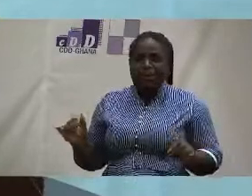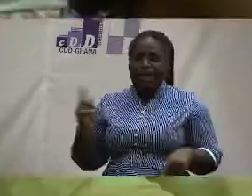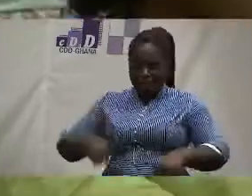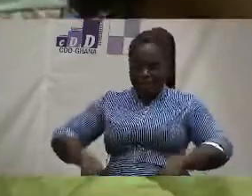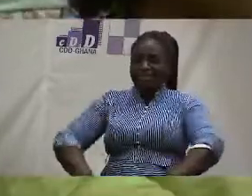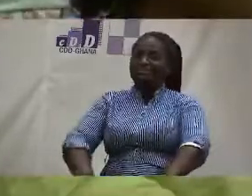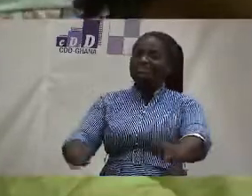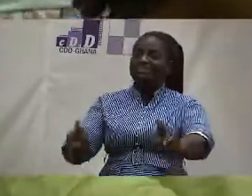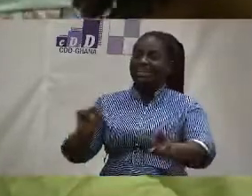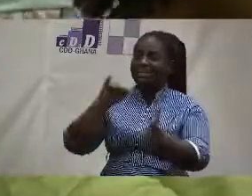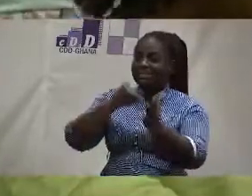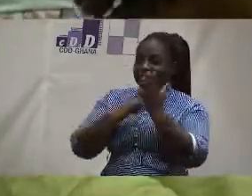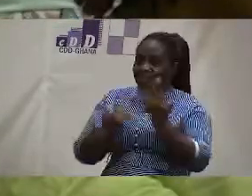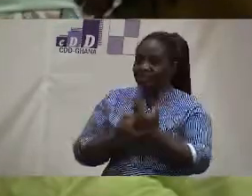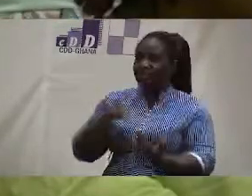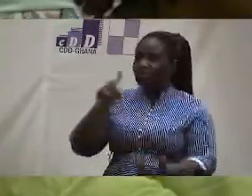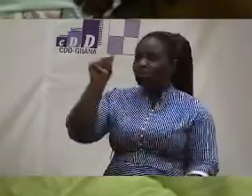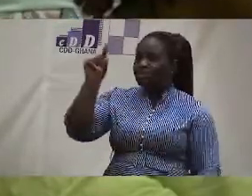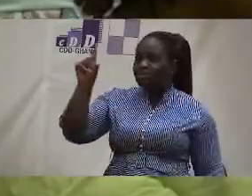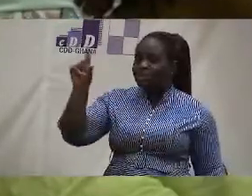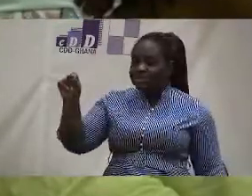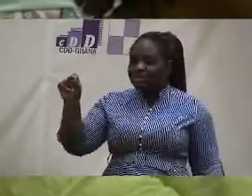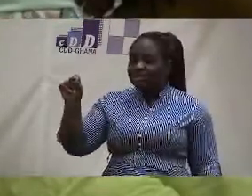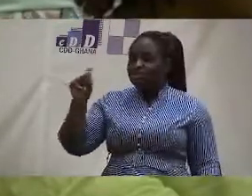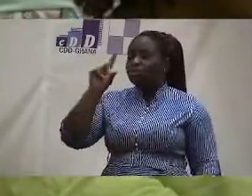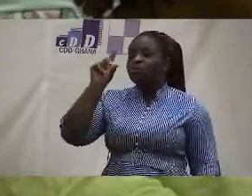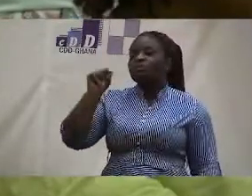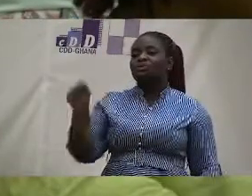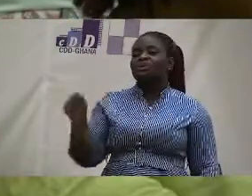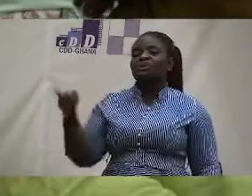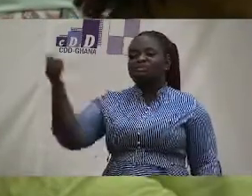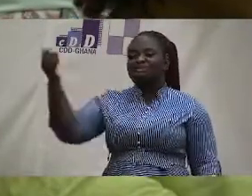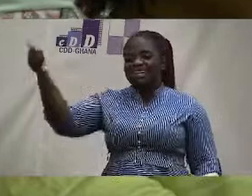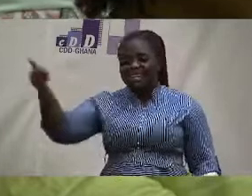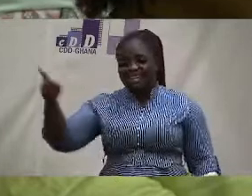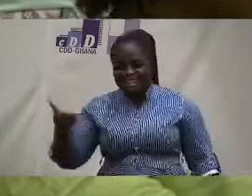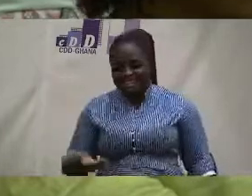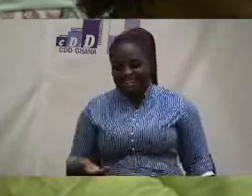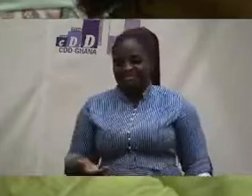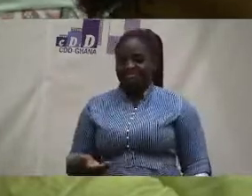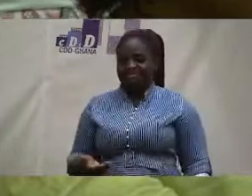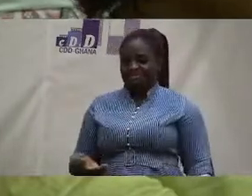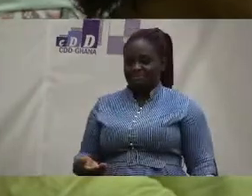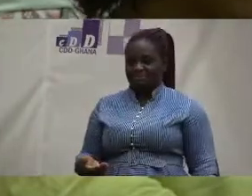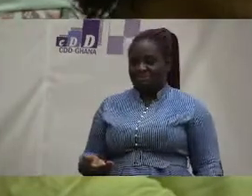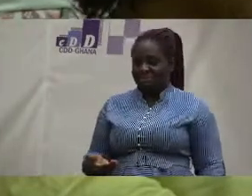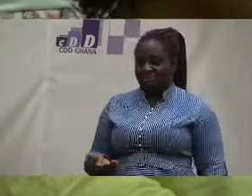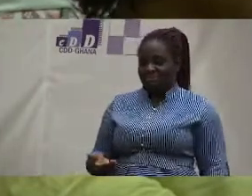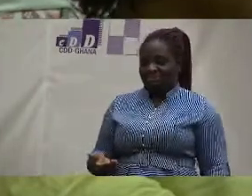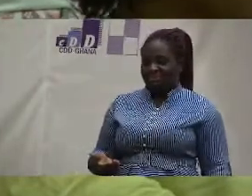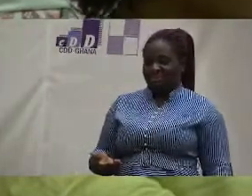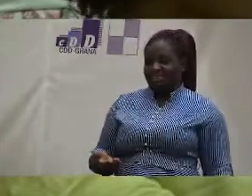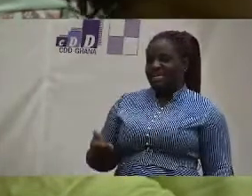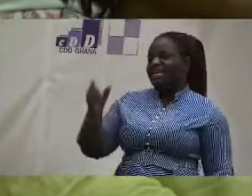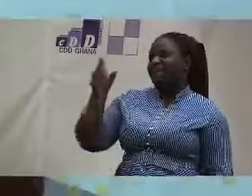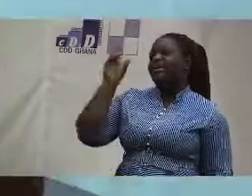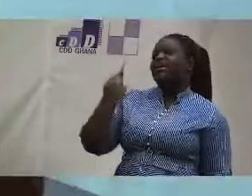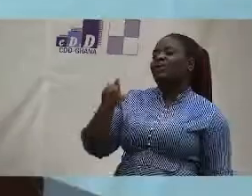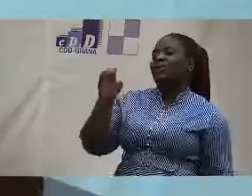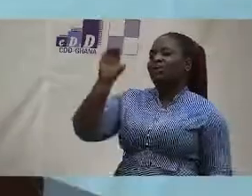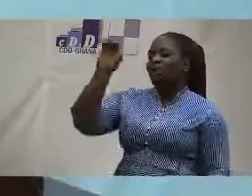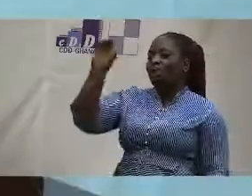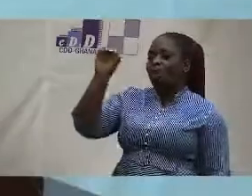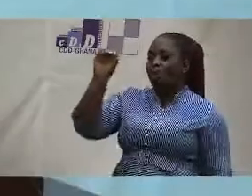the streets in January 2022 welcoming Colonel Paul Damiba's coup d'etat